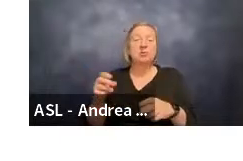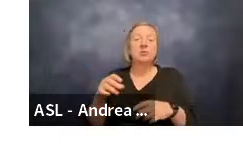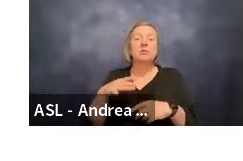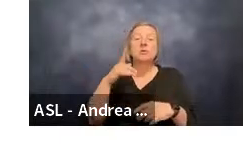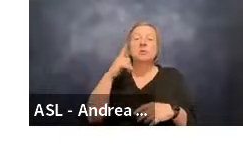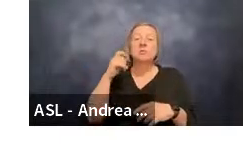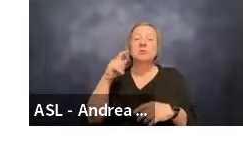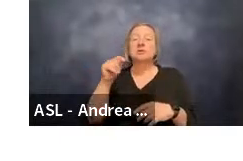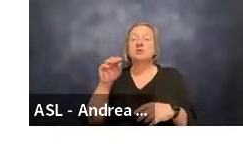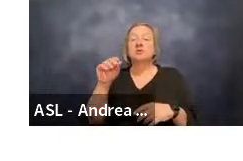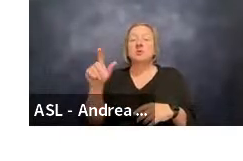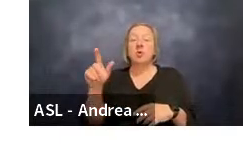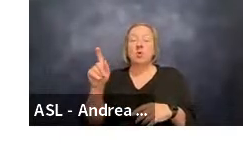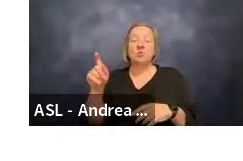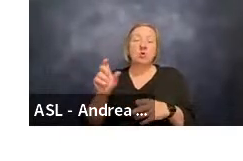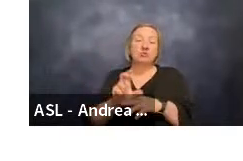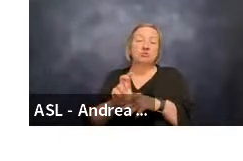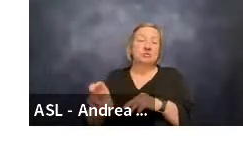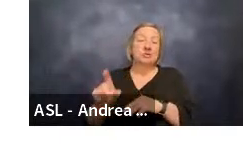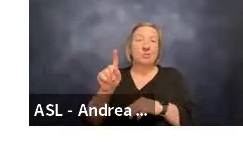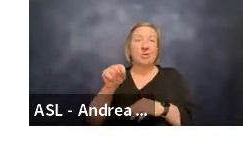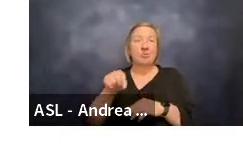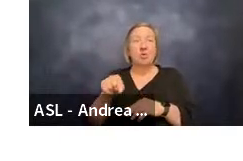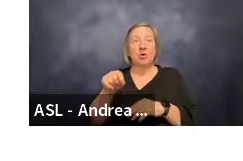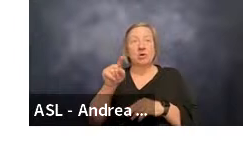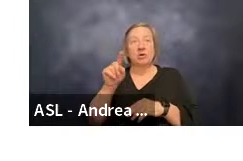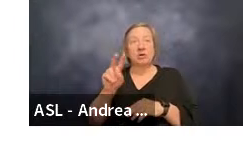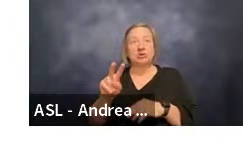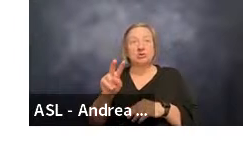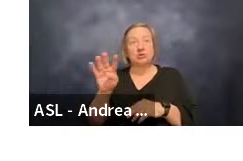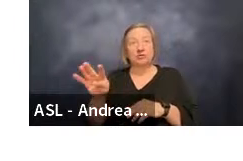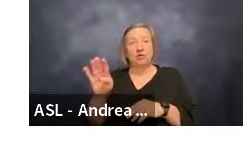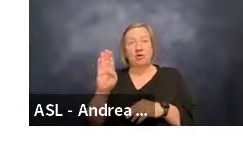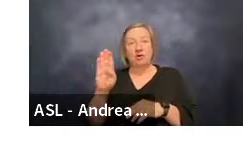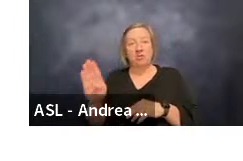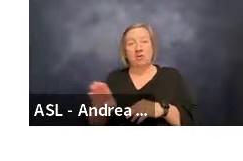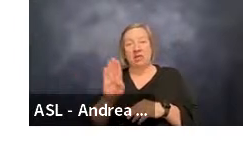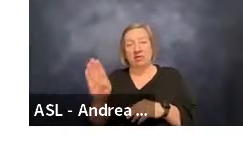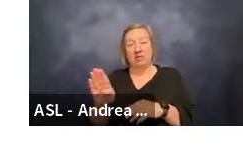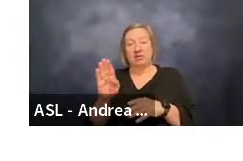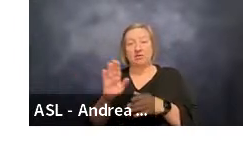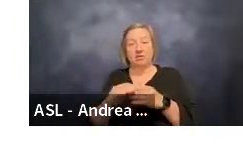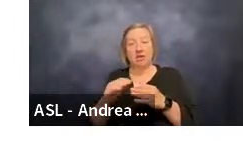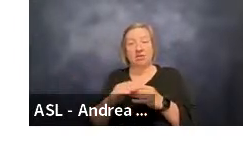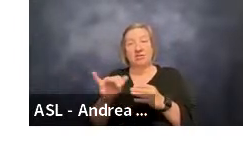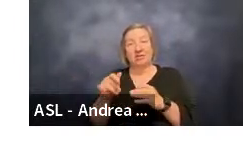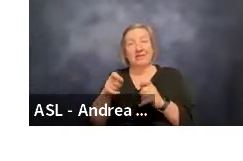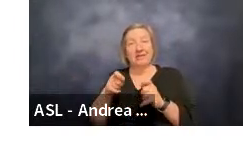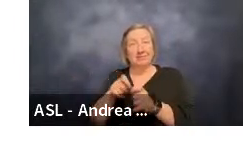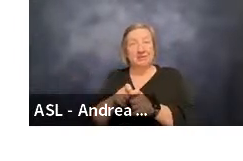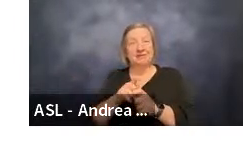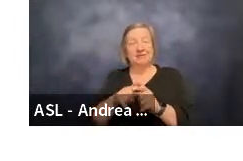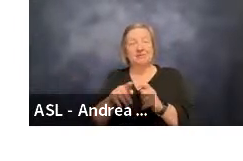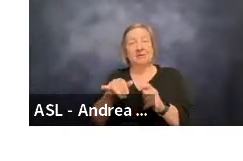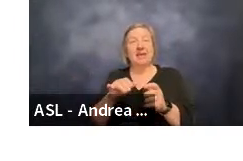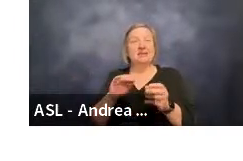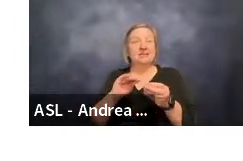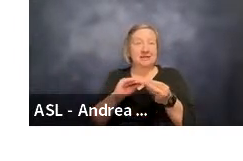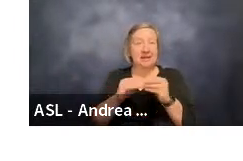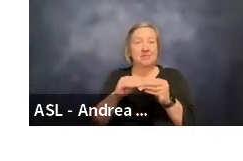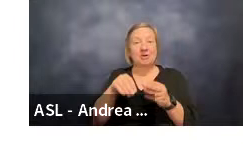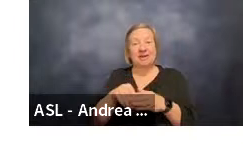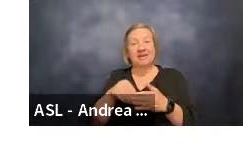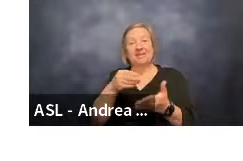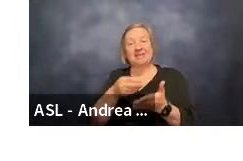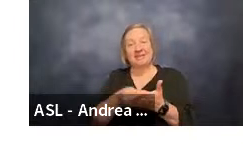is designed to contribute about $1.24 billion. And yes, that is very specific, but that is the number that is in the